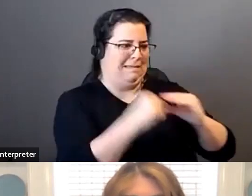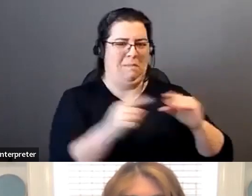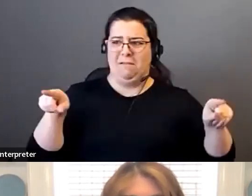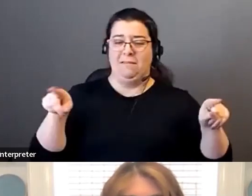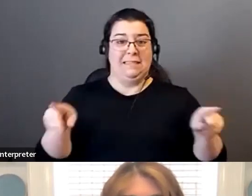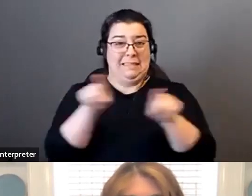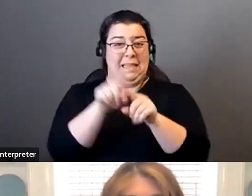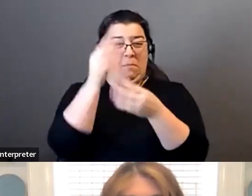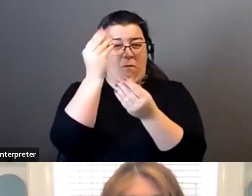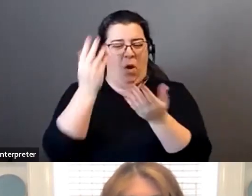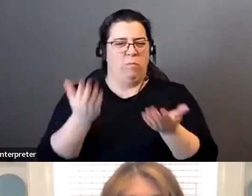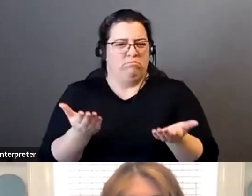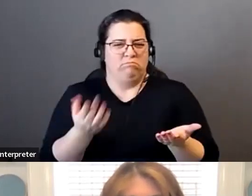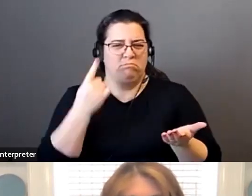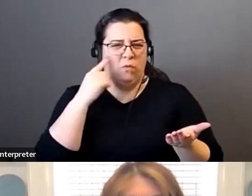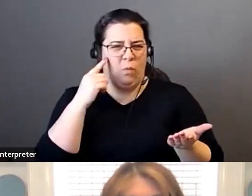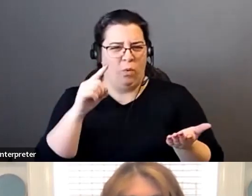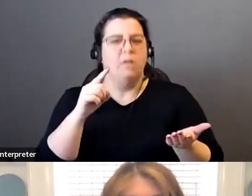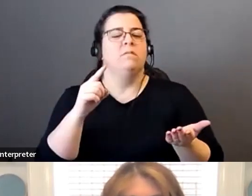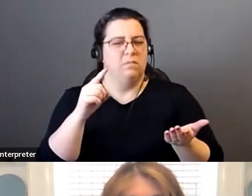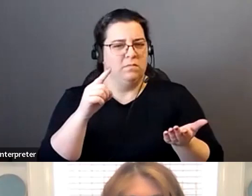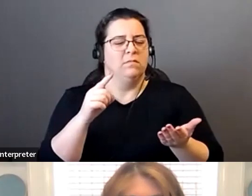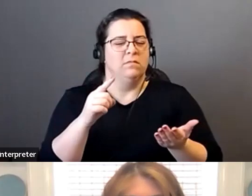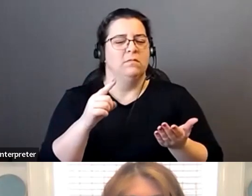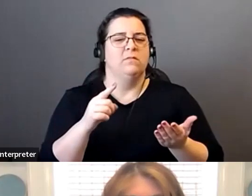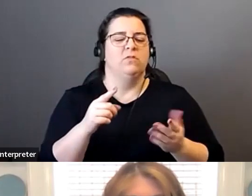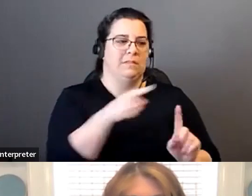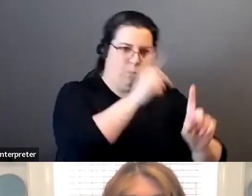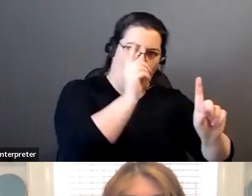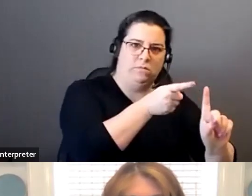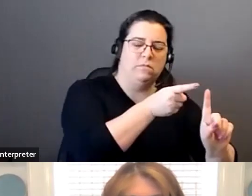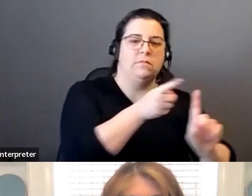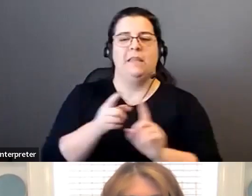if you want, but you just send that link, and then once they open it,